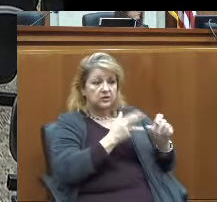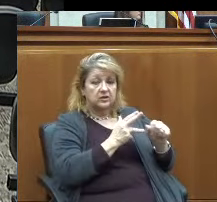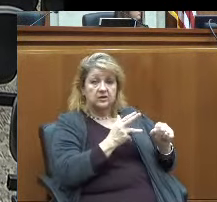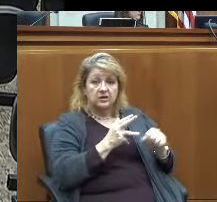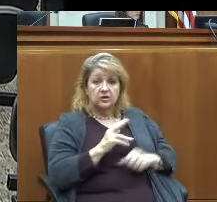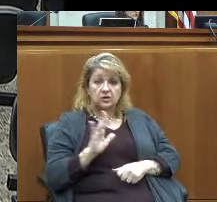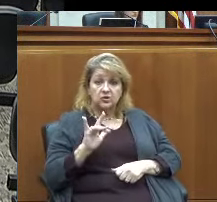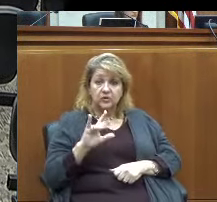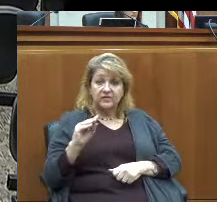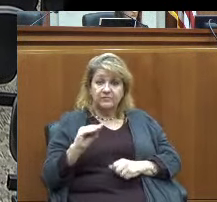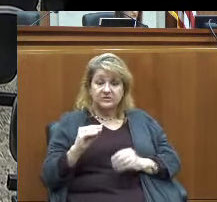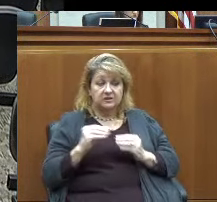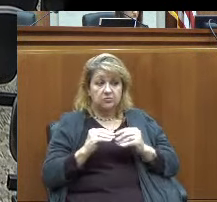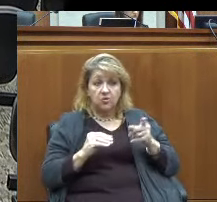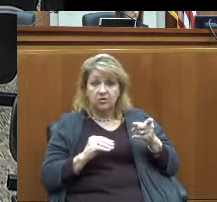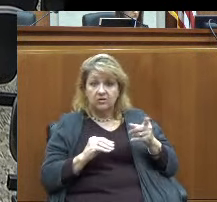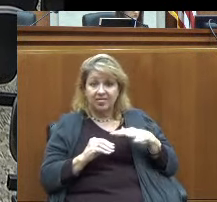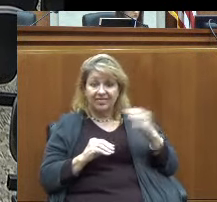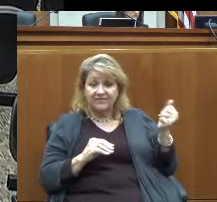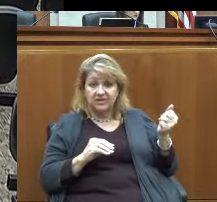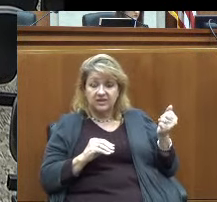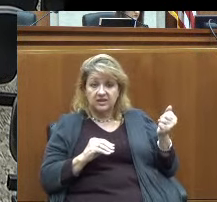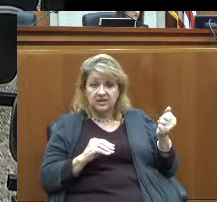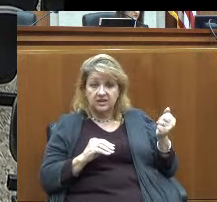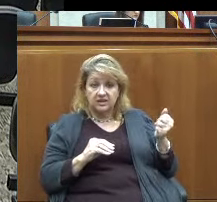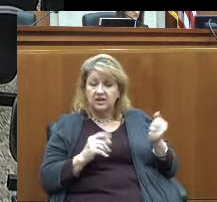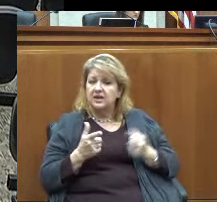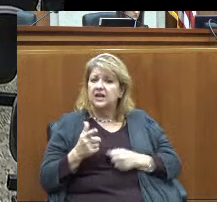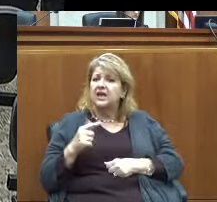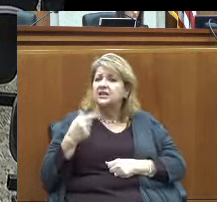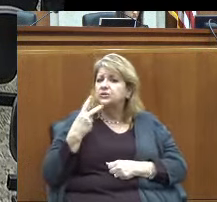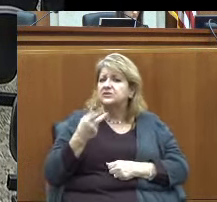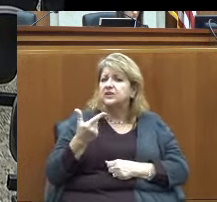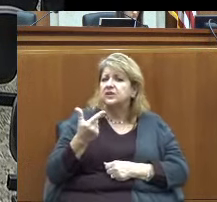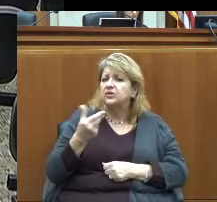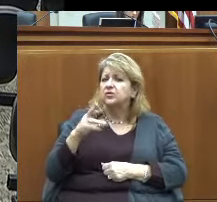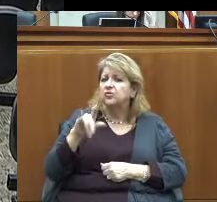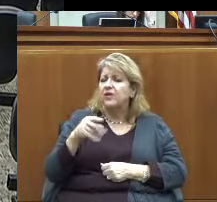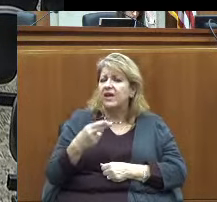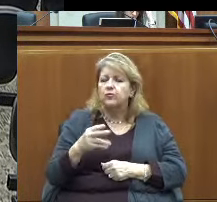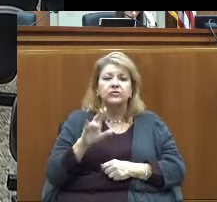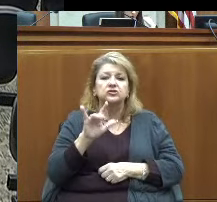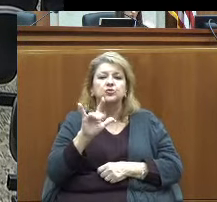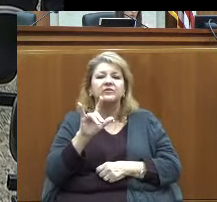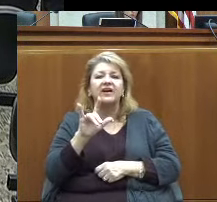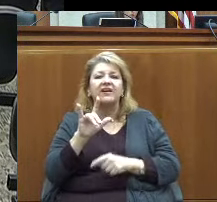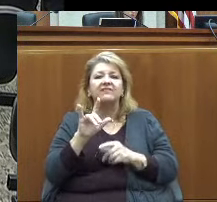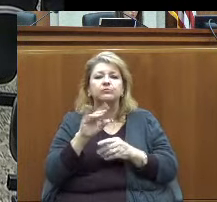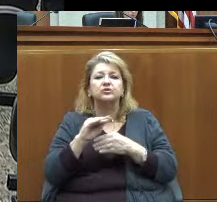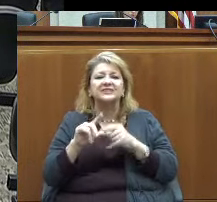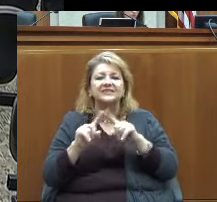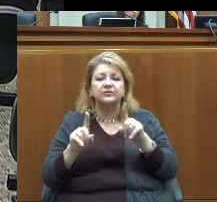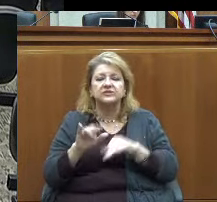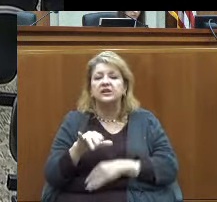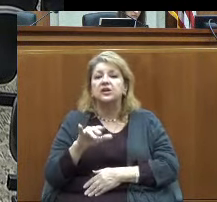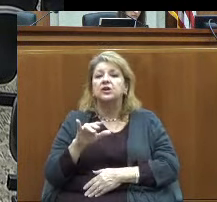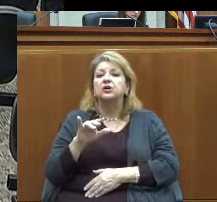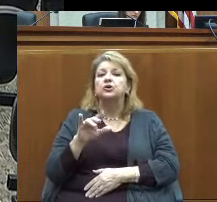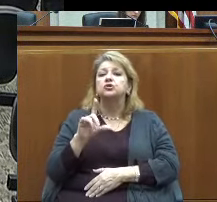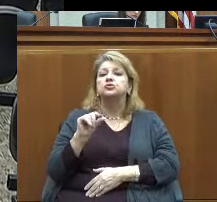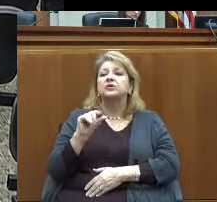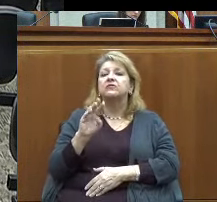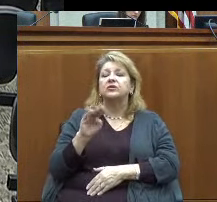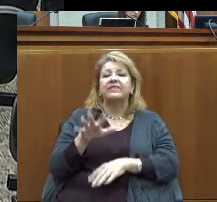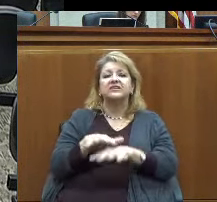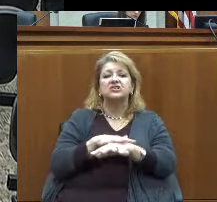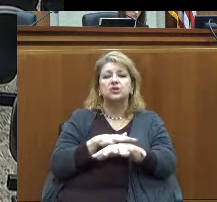diverging at the same time. And then if you look at the graph on page 7, the slope starts at 2014 as